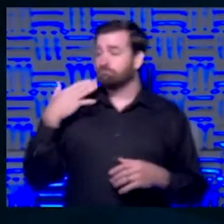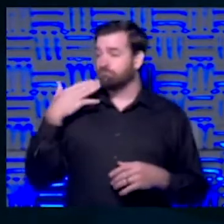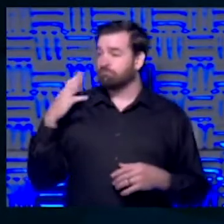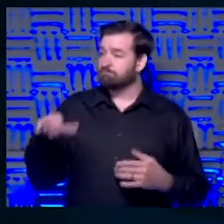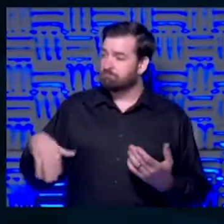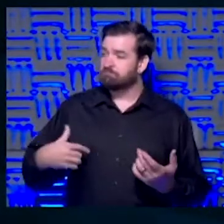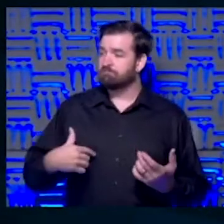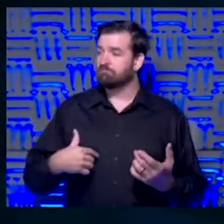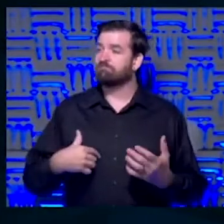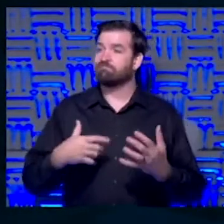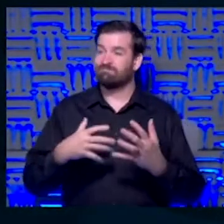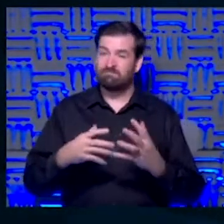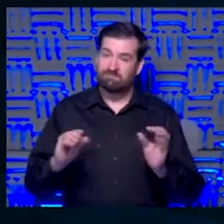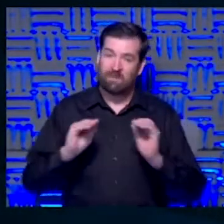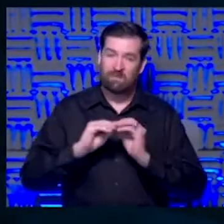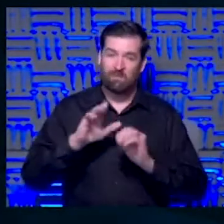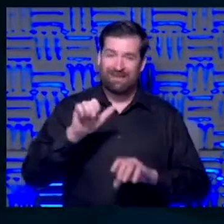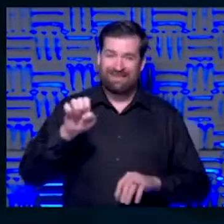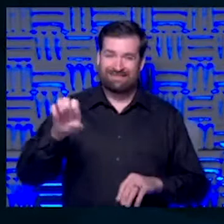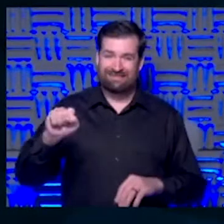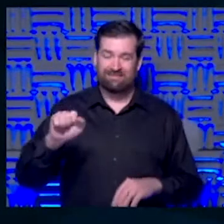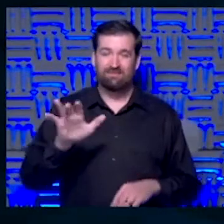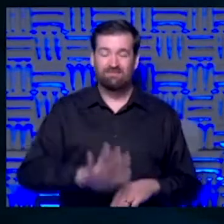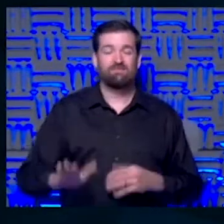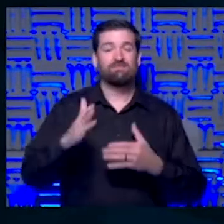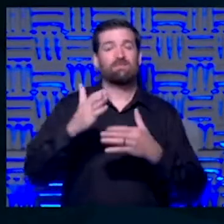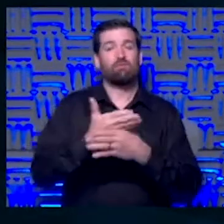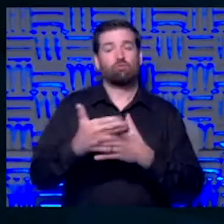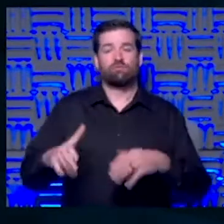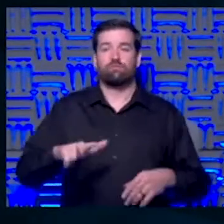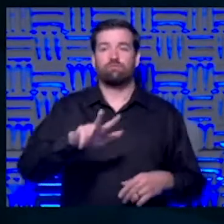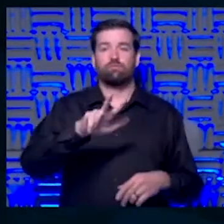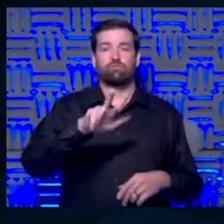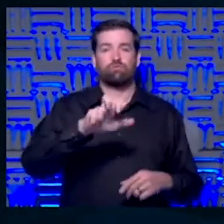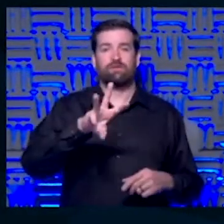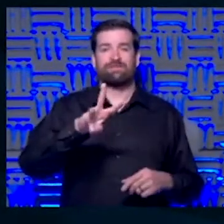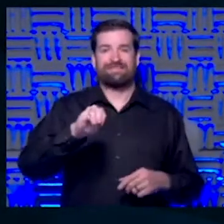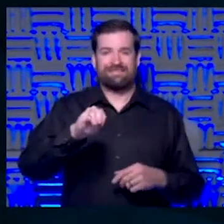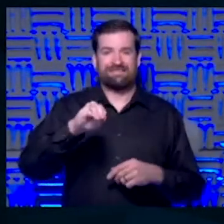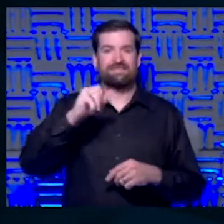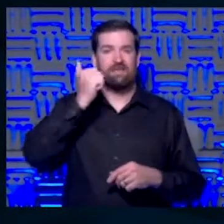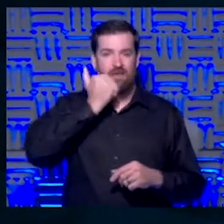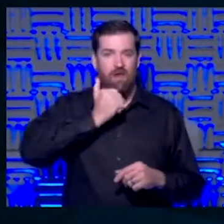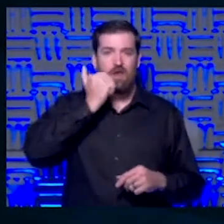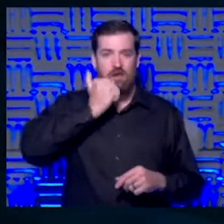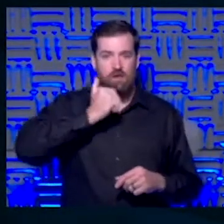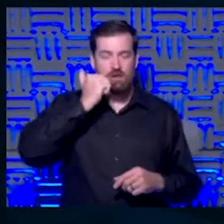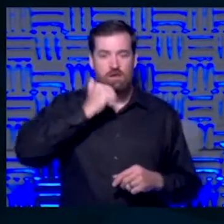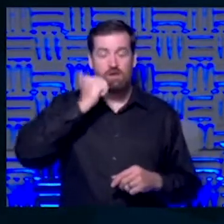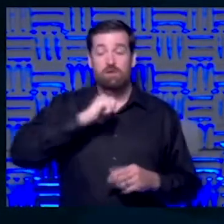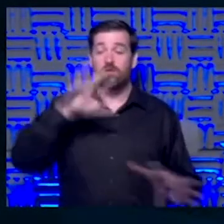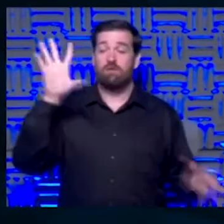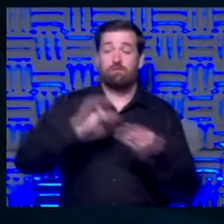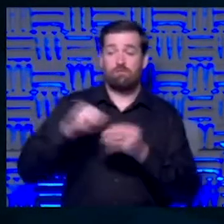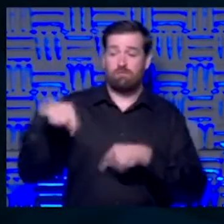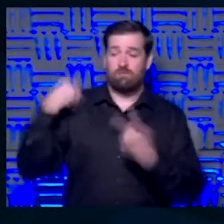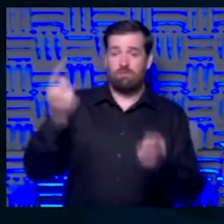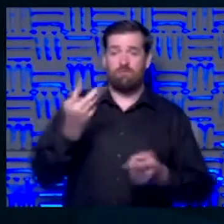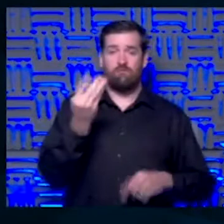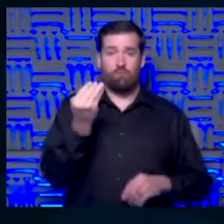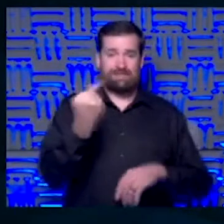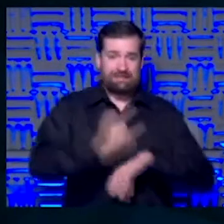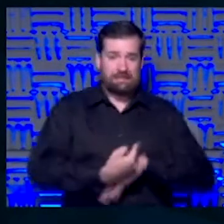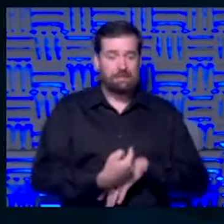We're having a lot more cases. We're still averaging about 360 cases a day, but the overall 14-day trend line is getting a little